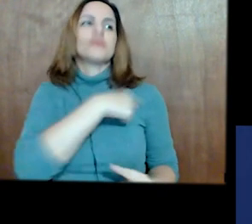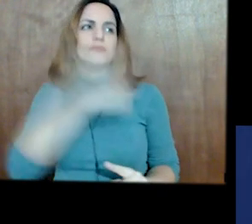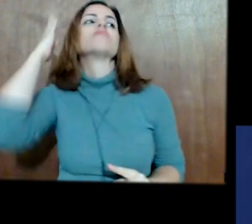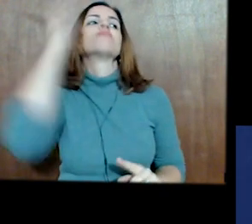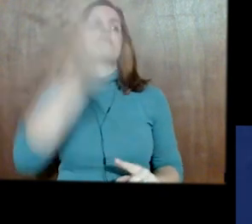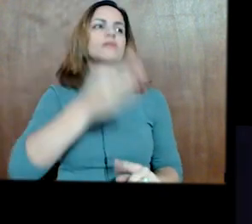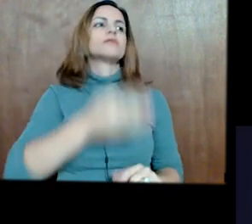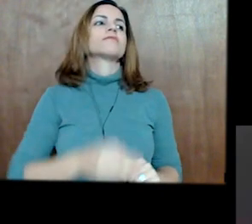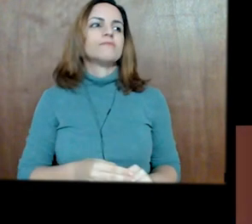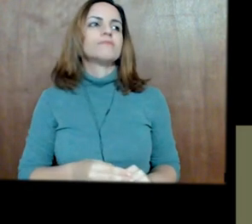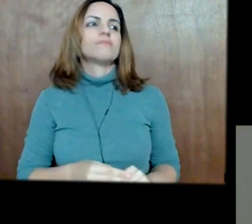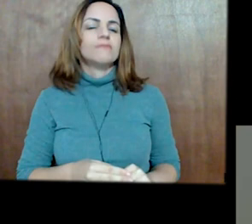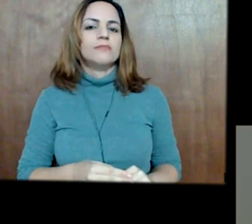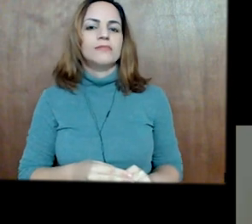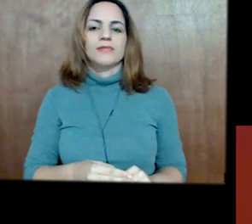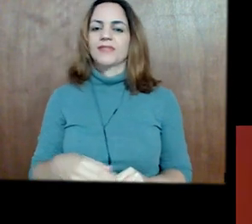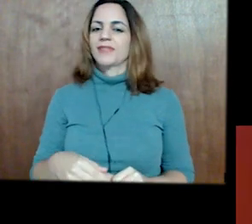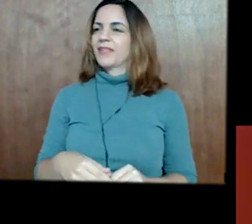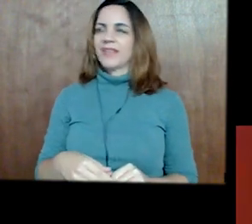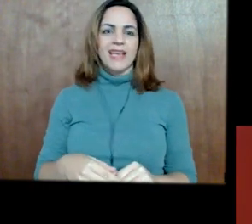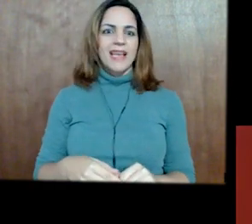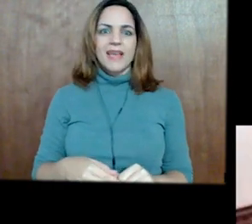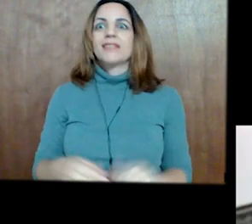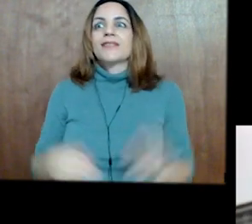And then someone will have.